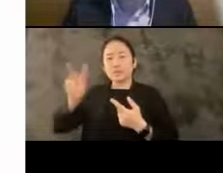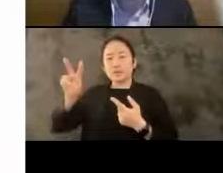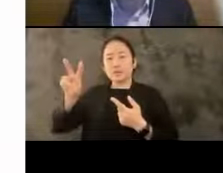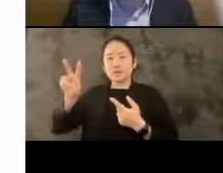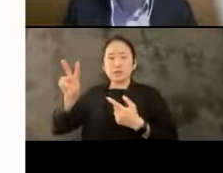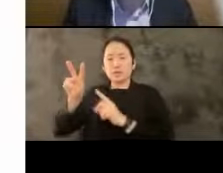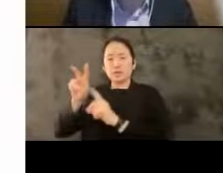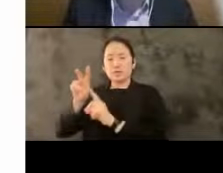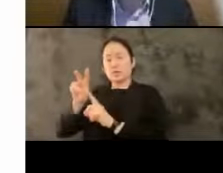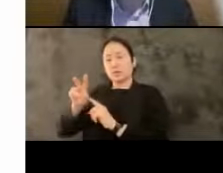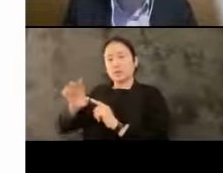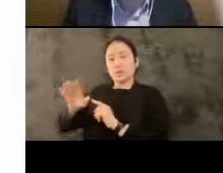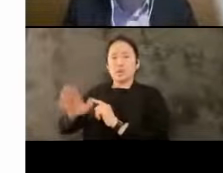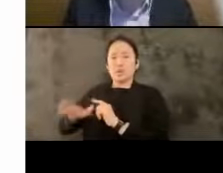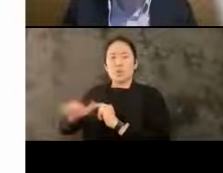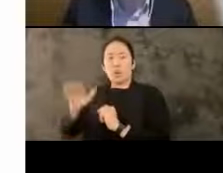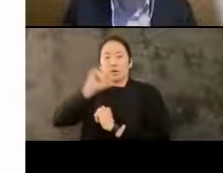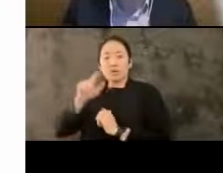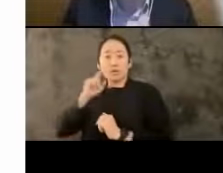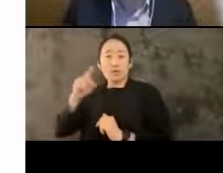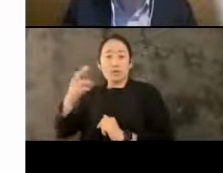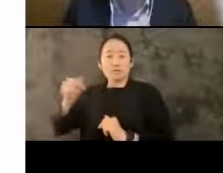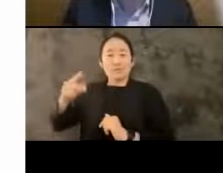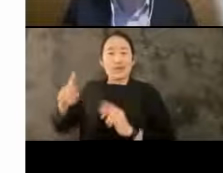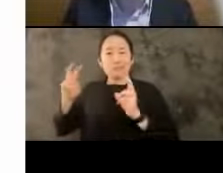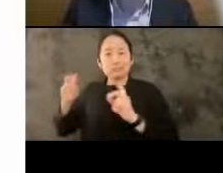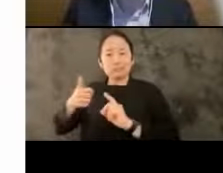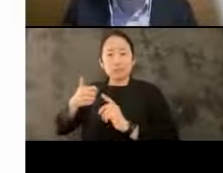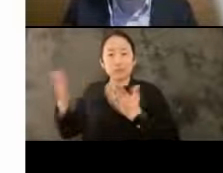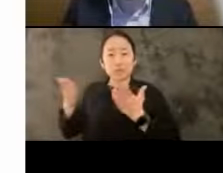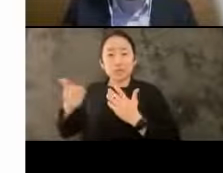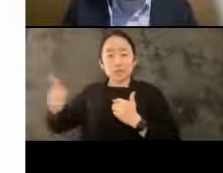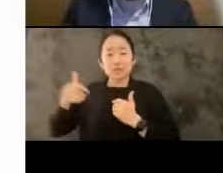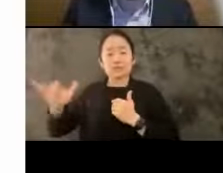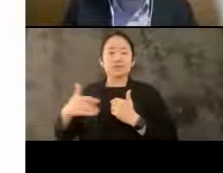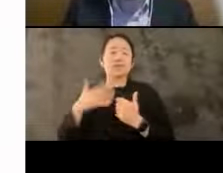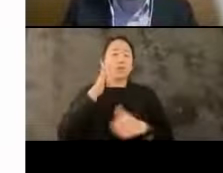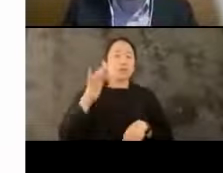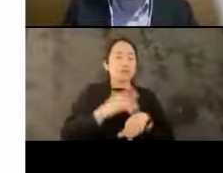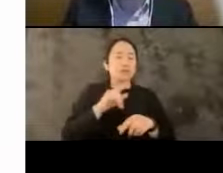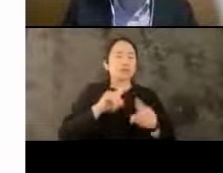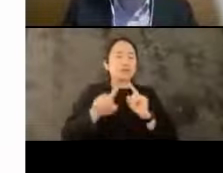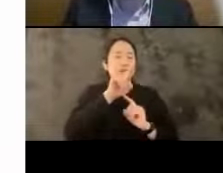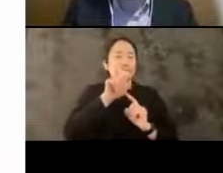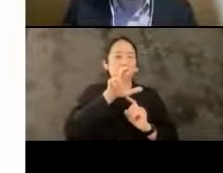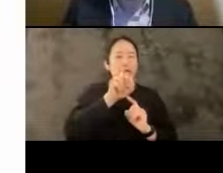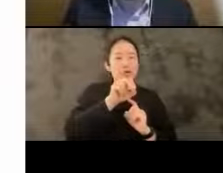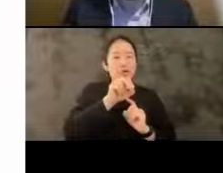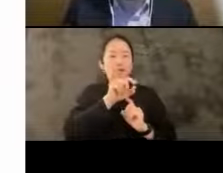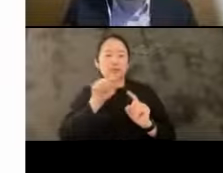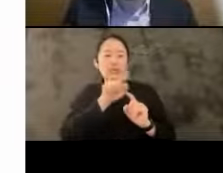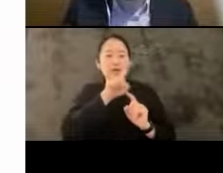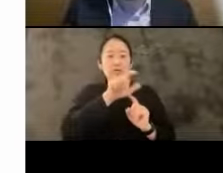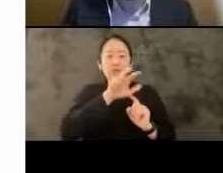HOP service? And again, we're going to talk about that, but it's about 130 to 180 million. Those are very,